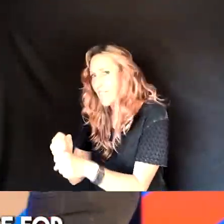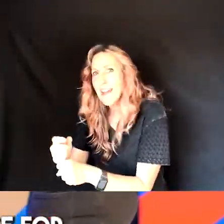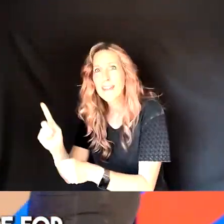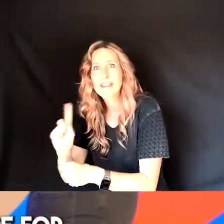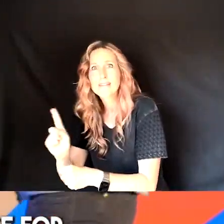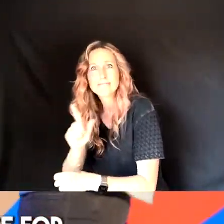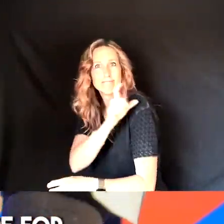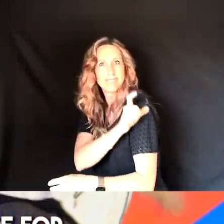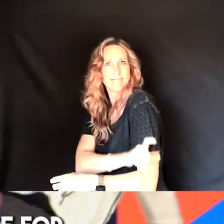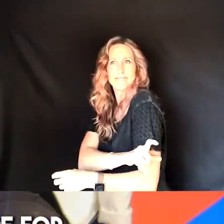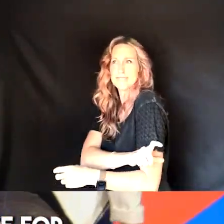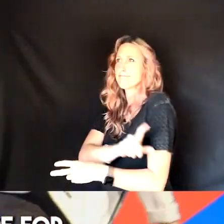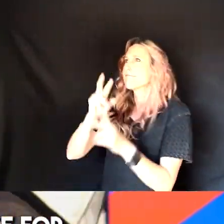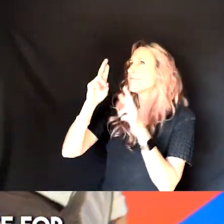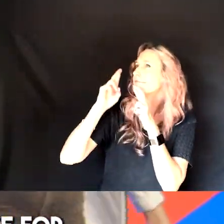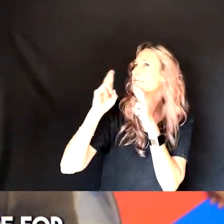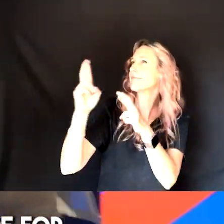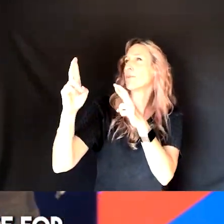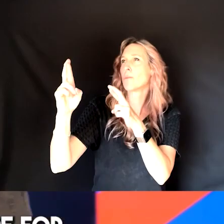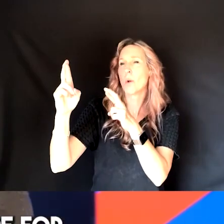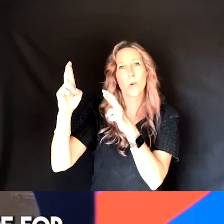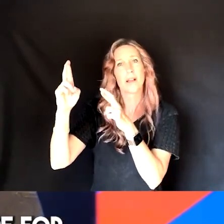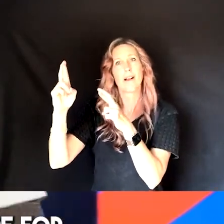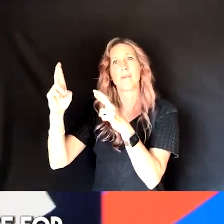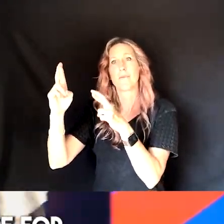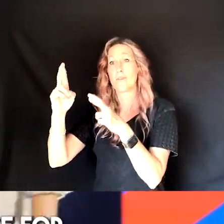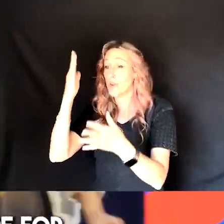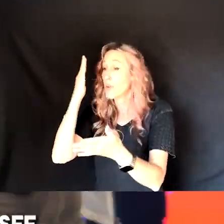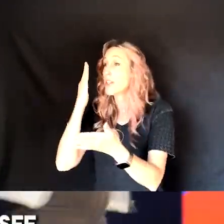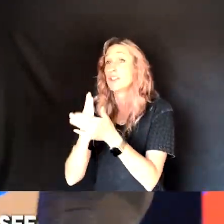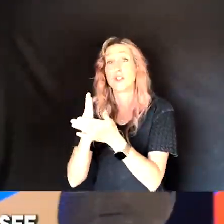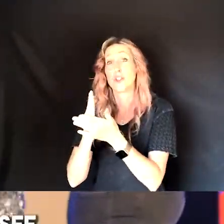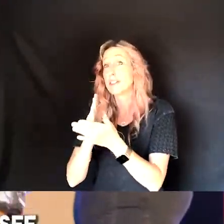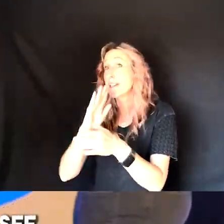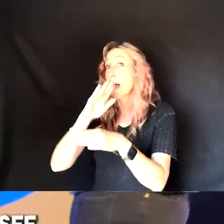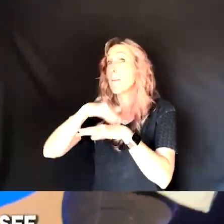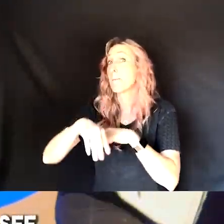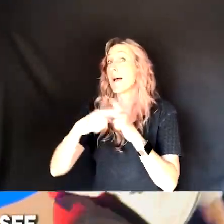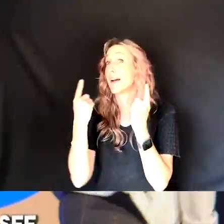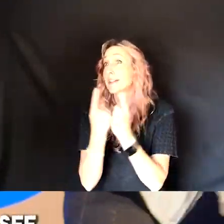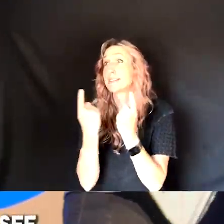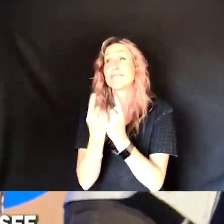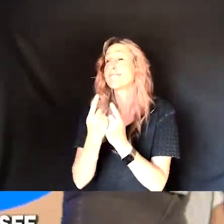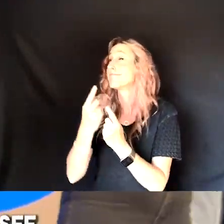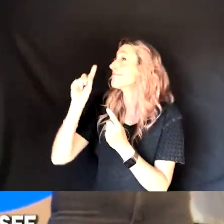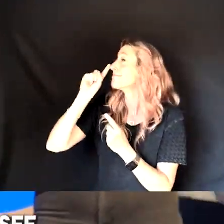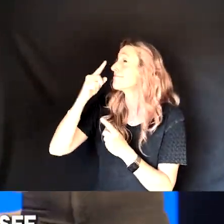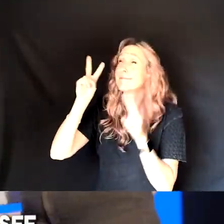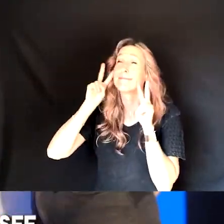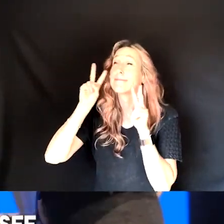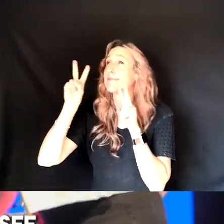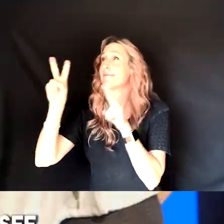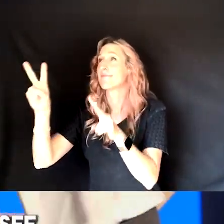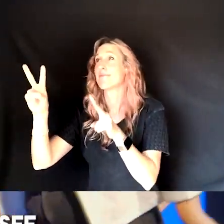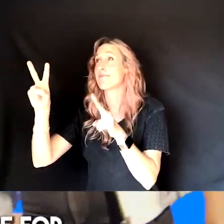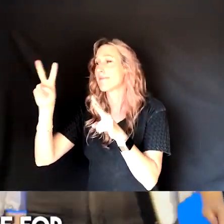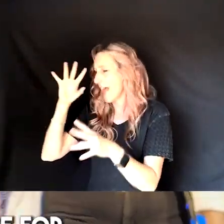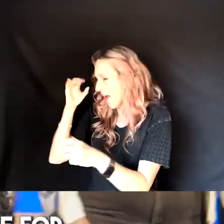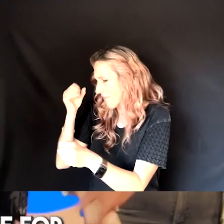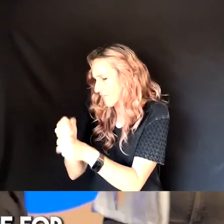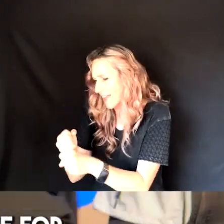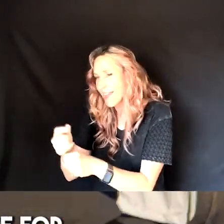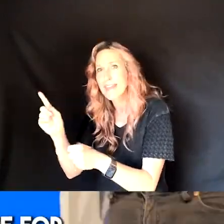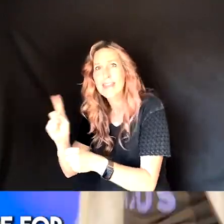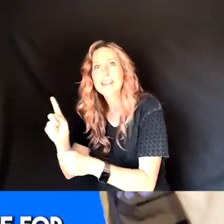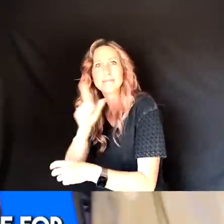Now faith is confidence in what we hope for and assurance about what we do not see.